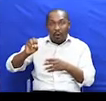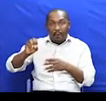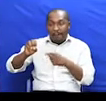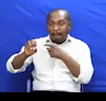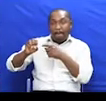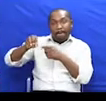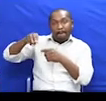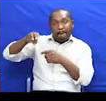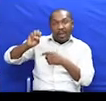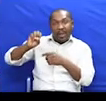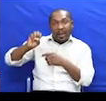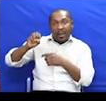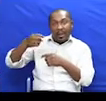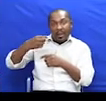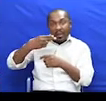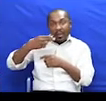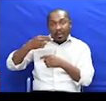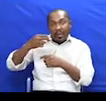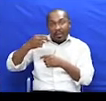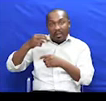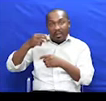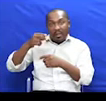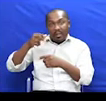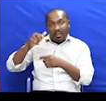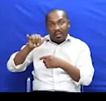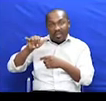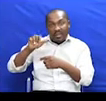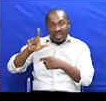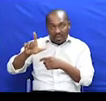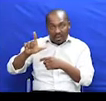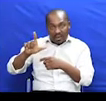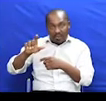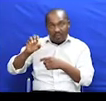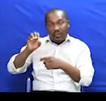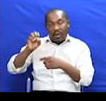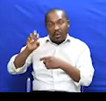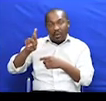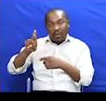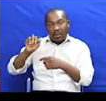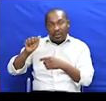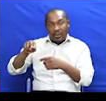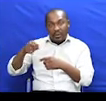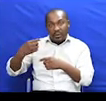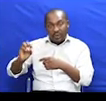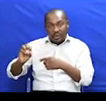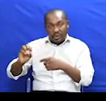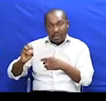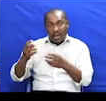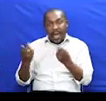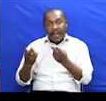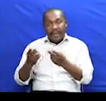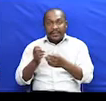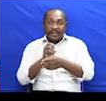results. And then how does the table of results look like? This is the table of result. After